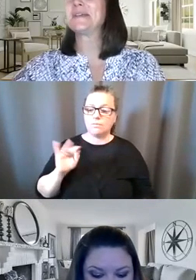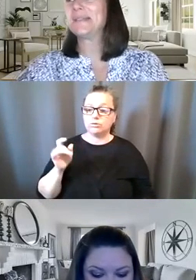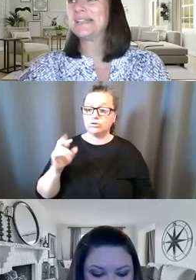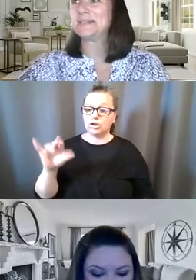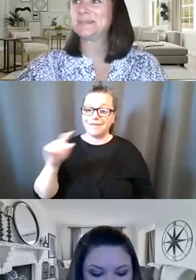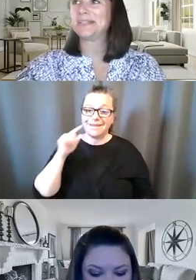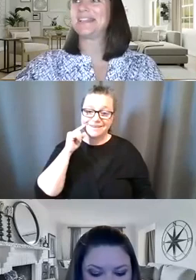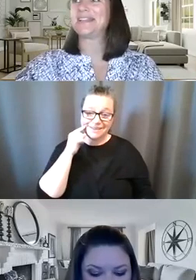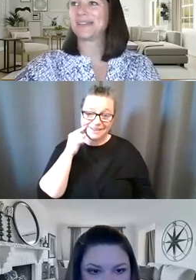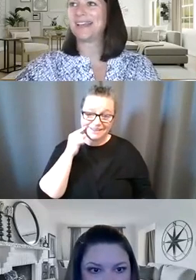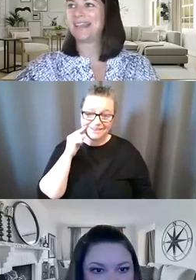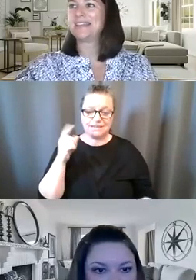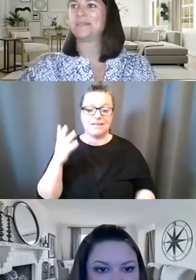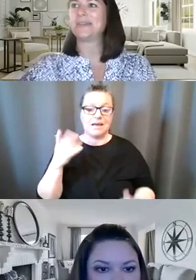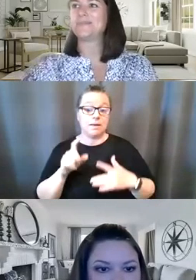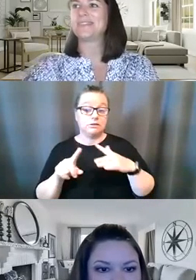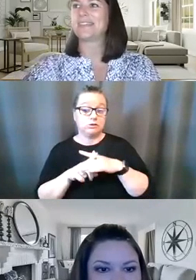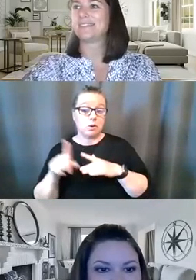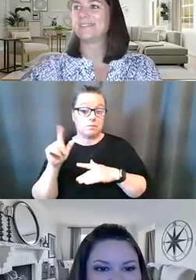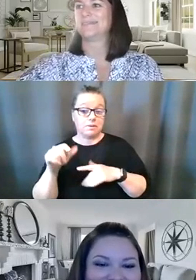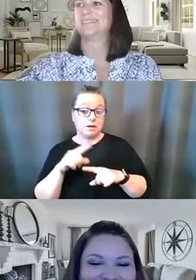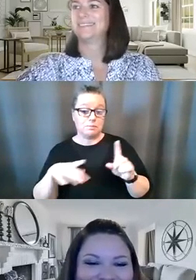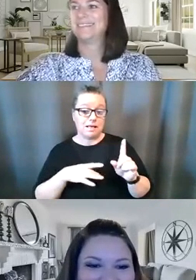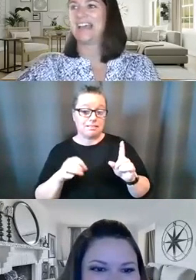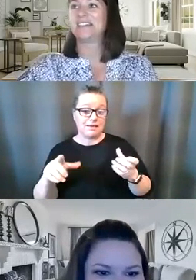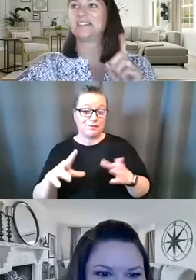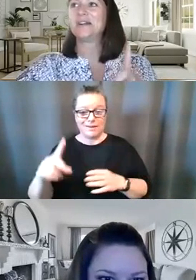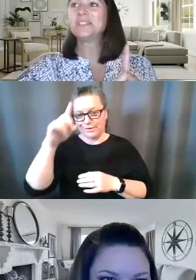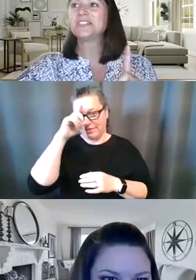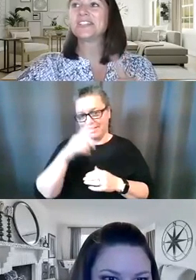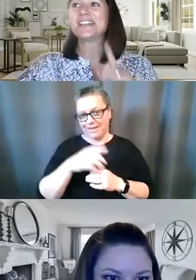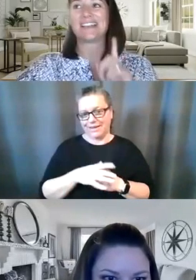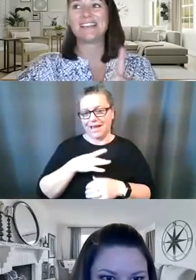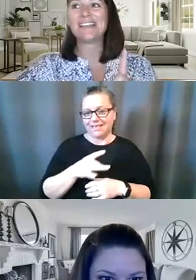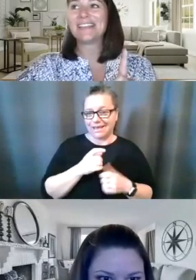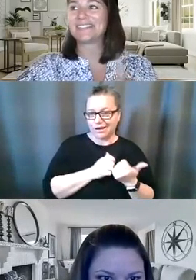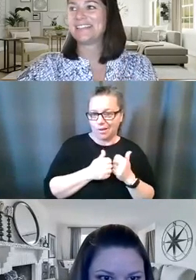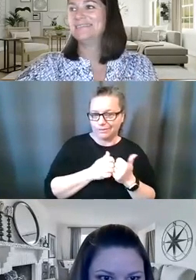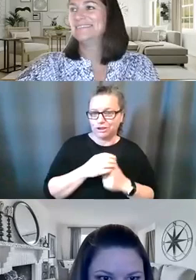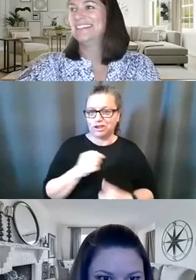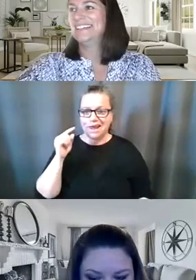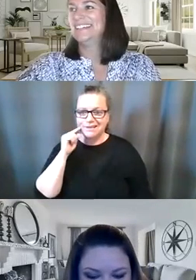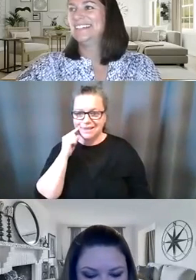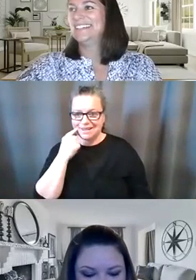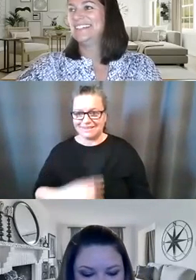be coming in a little bit later, but I like the way you think. I like competition and I like candy.